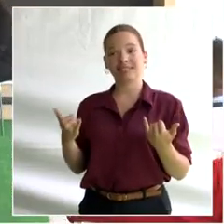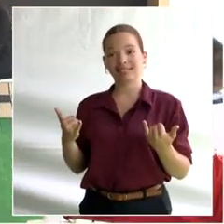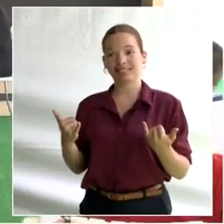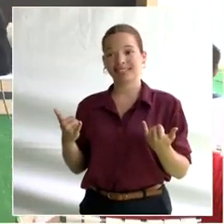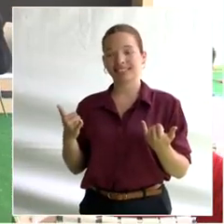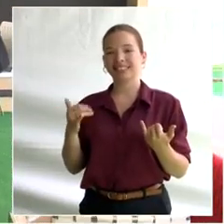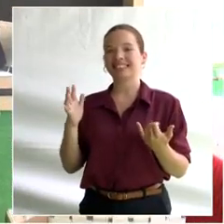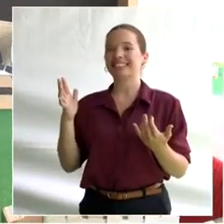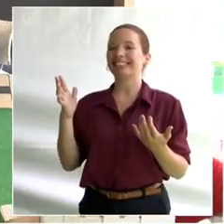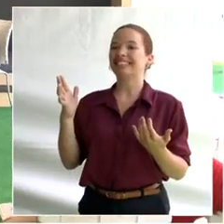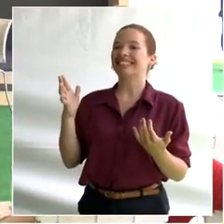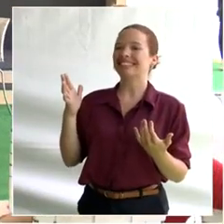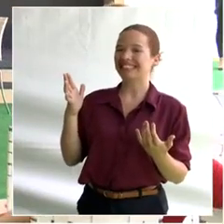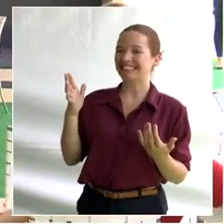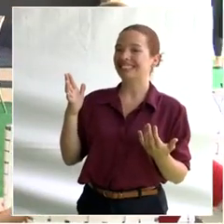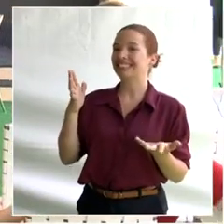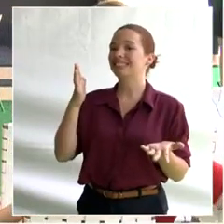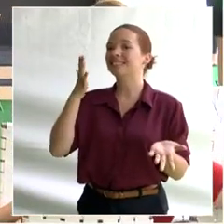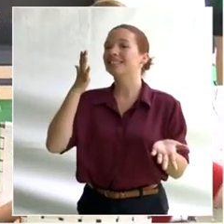tennis players.